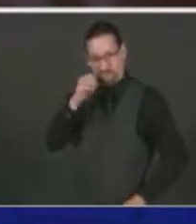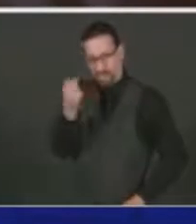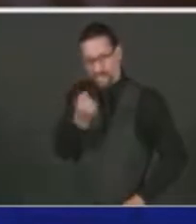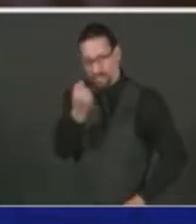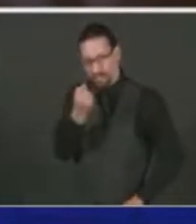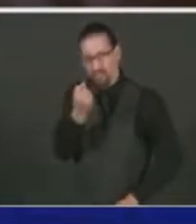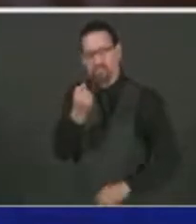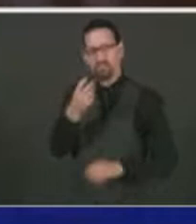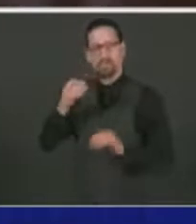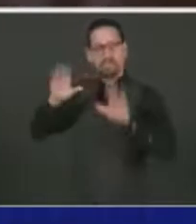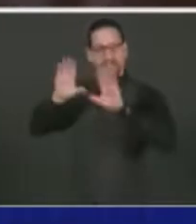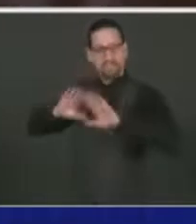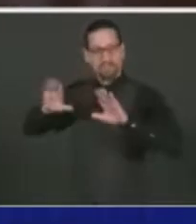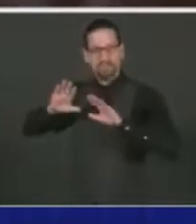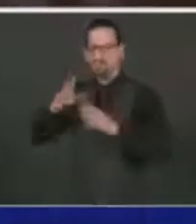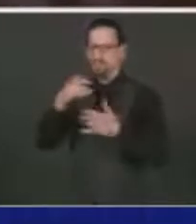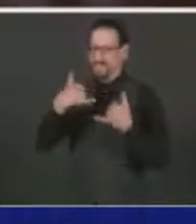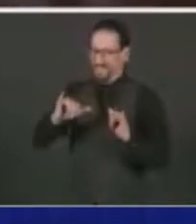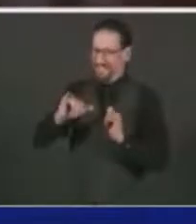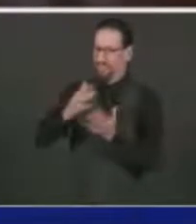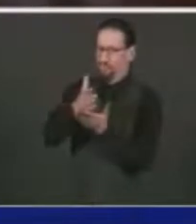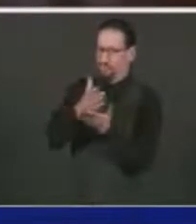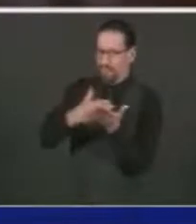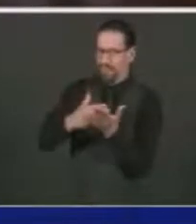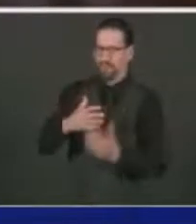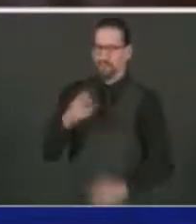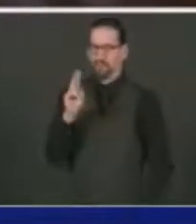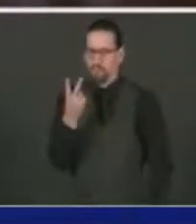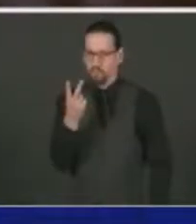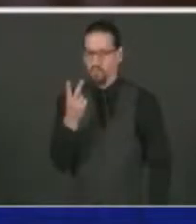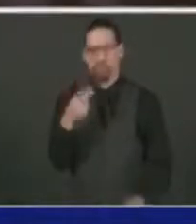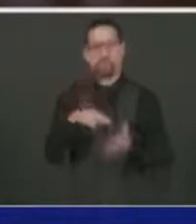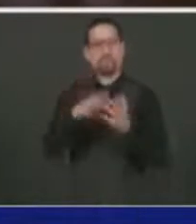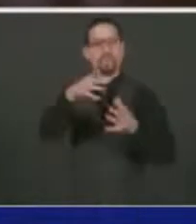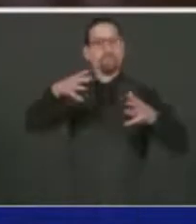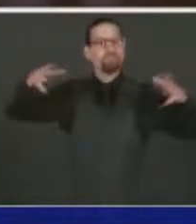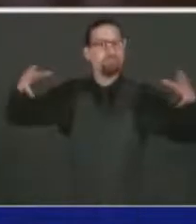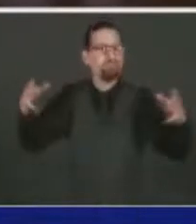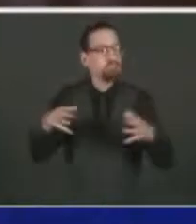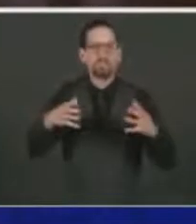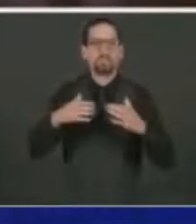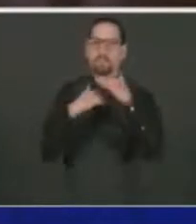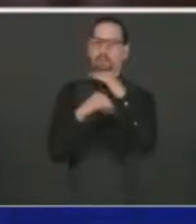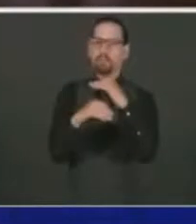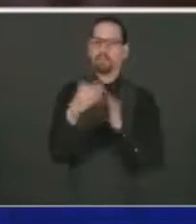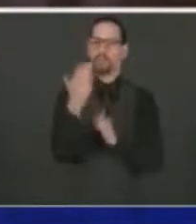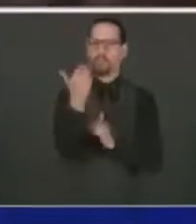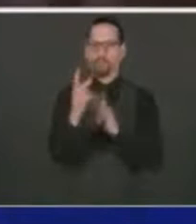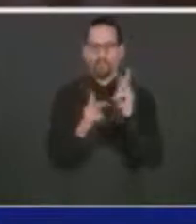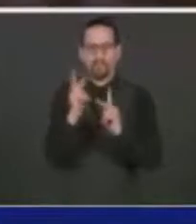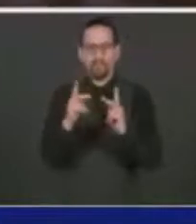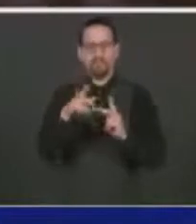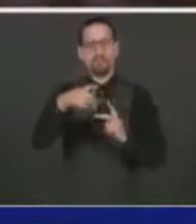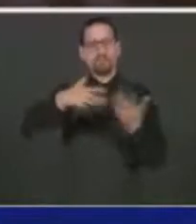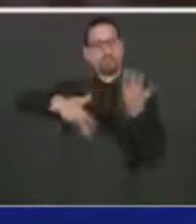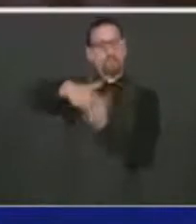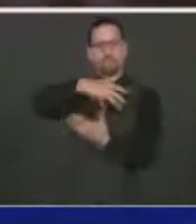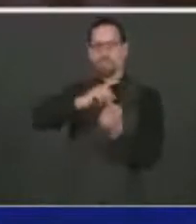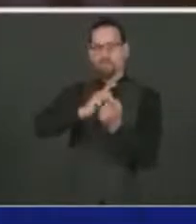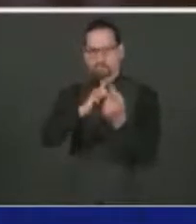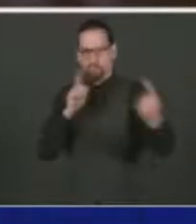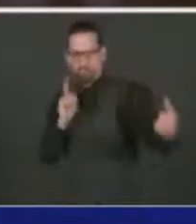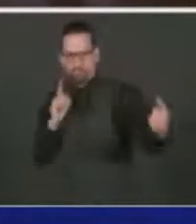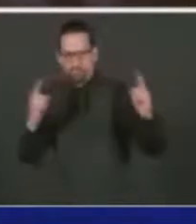mask wearing, 6 feet apart, taking precautions, calling your doctor if you're sick, washing your hands, and really just